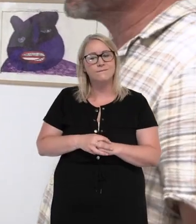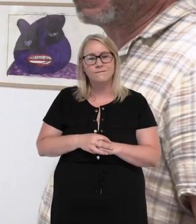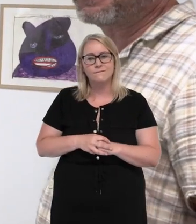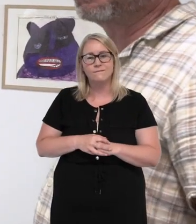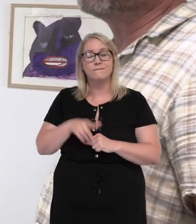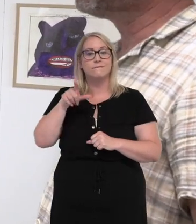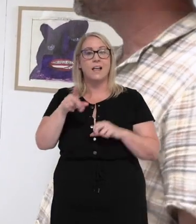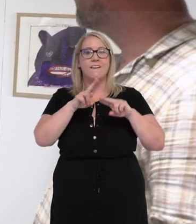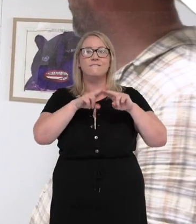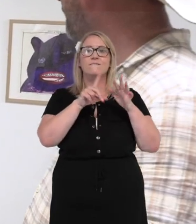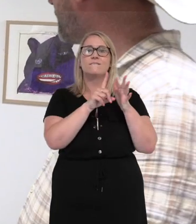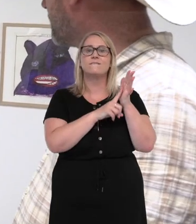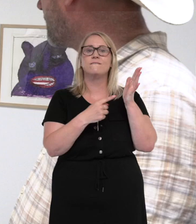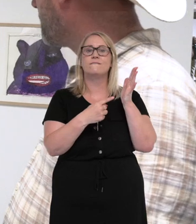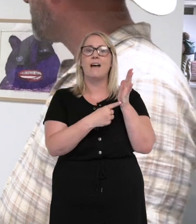with felt tips.